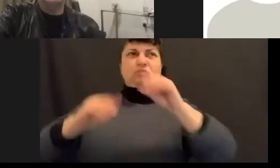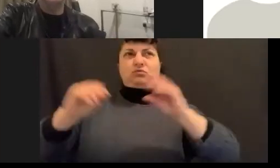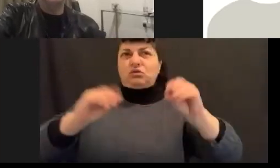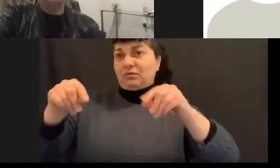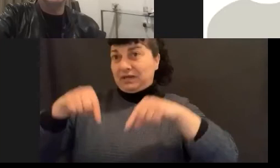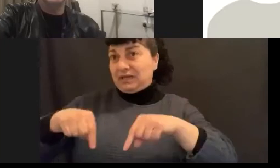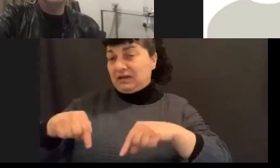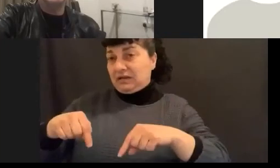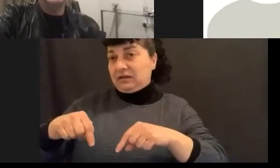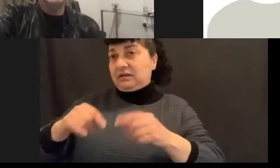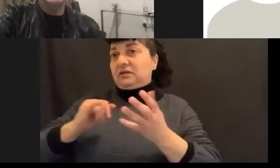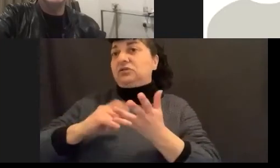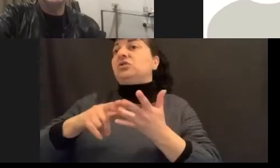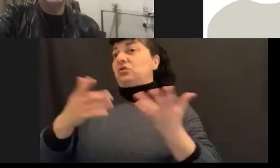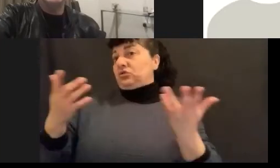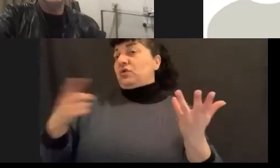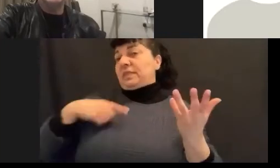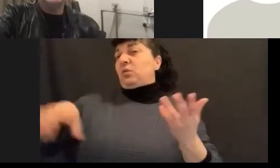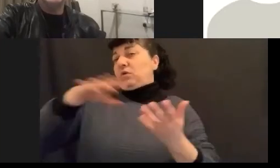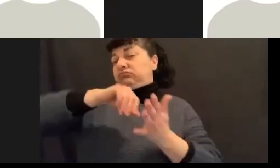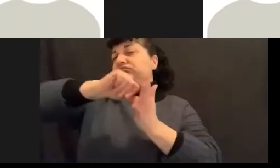has led to this approach. Thanks.